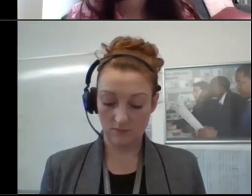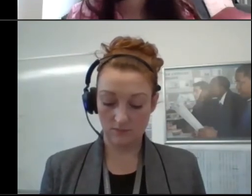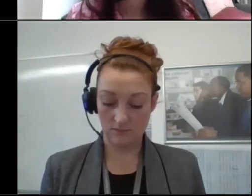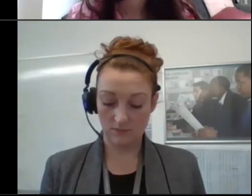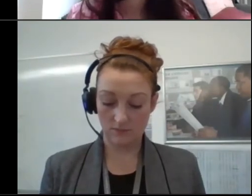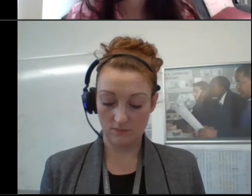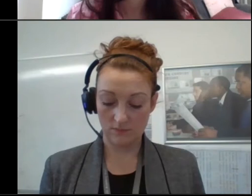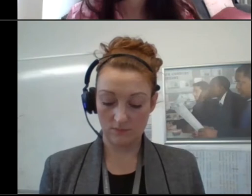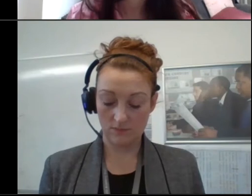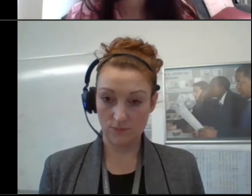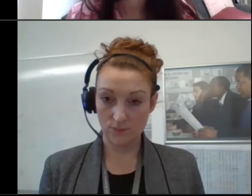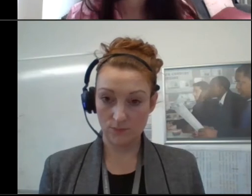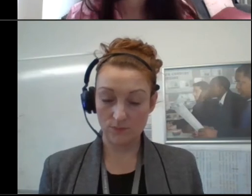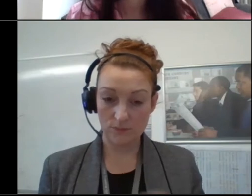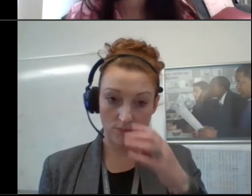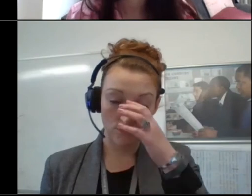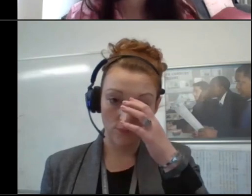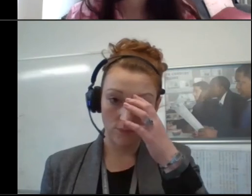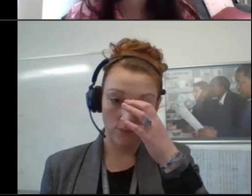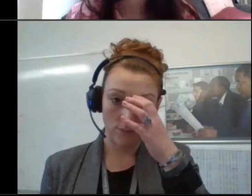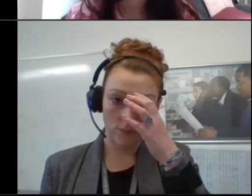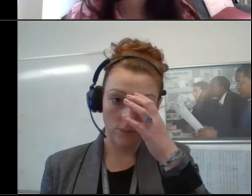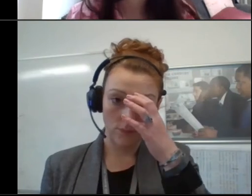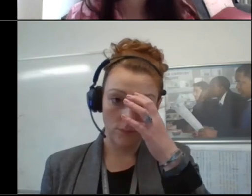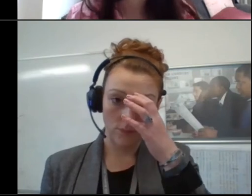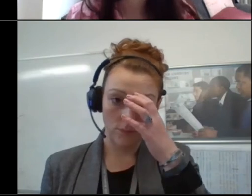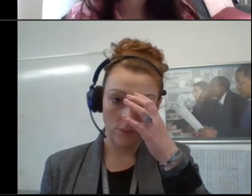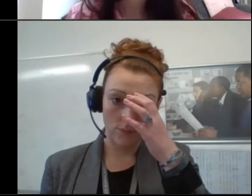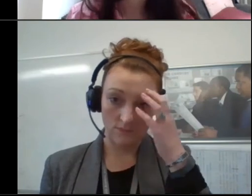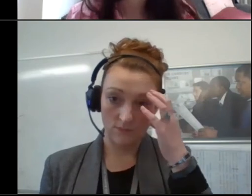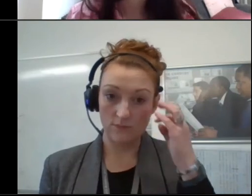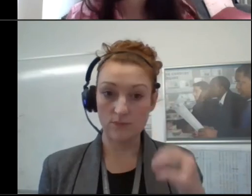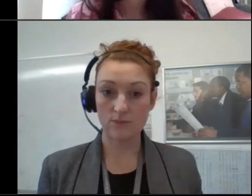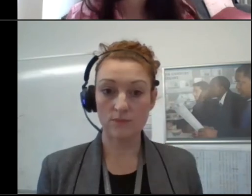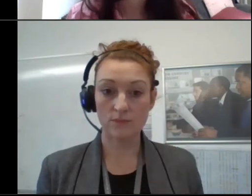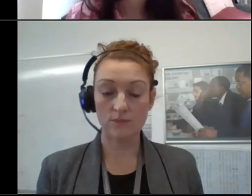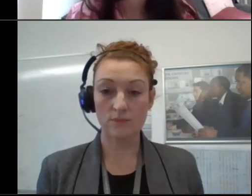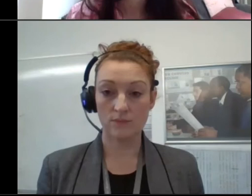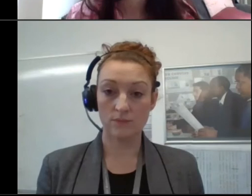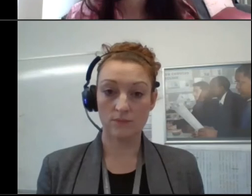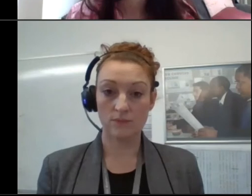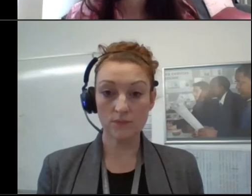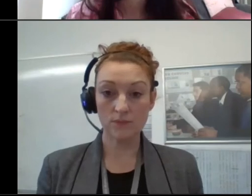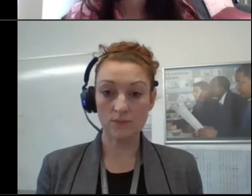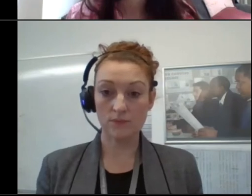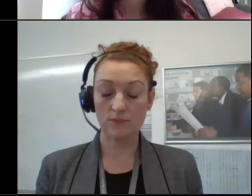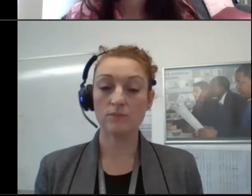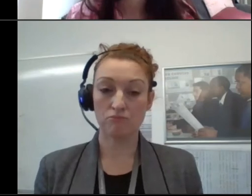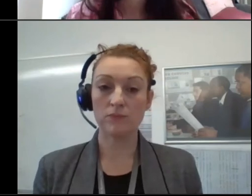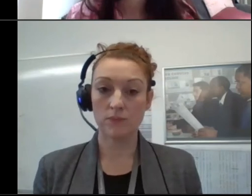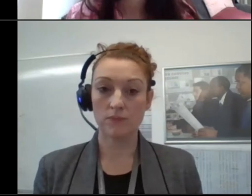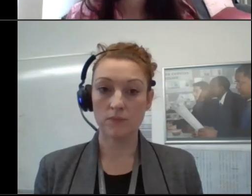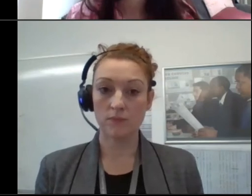there's a pupil referral unit in my area called Brent River College. You can refer to them as a student that goes to Brent River College. Those small things can have a massive impact on a